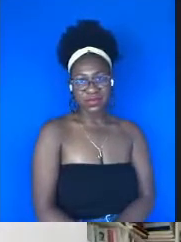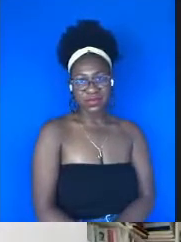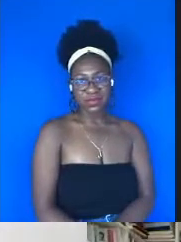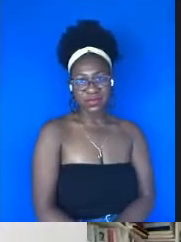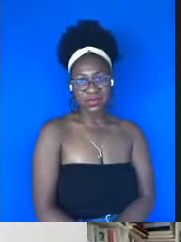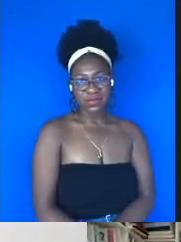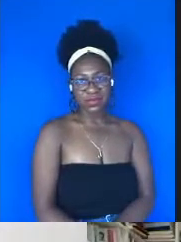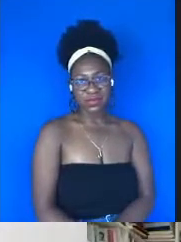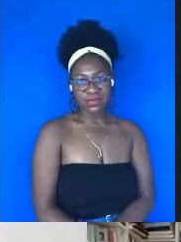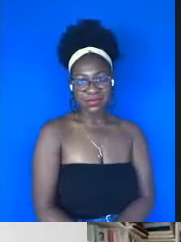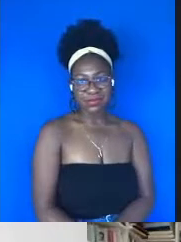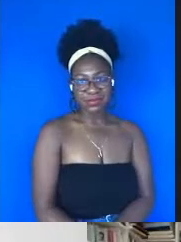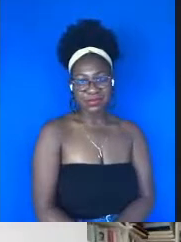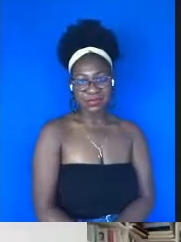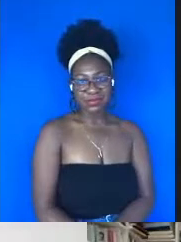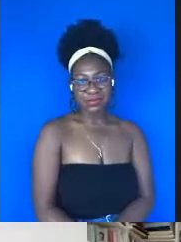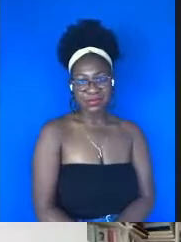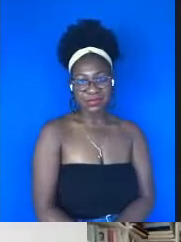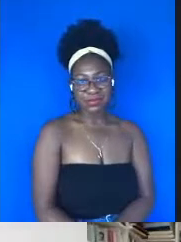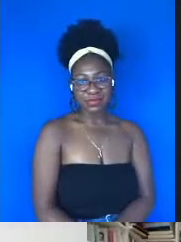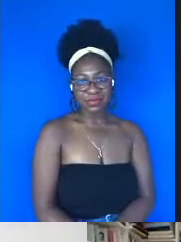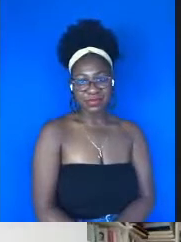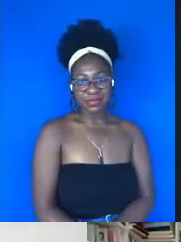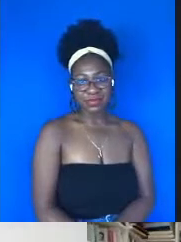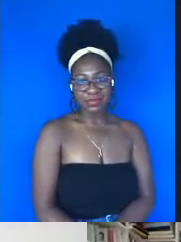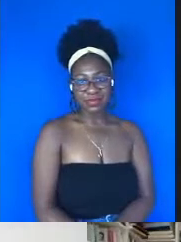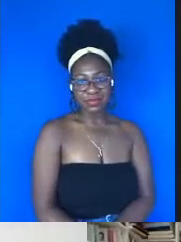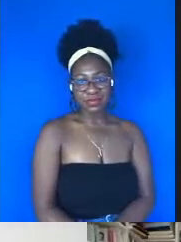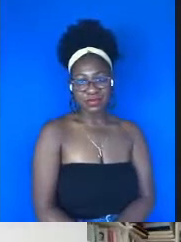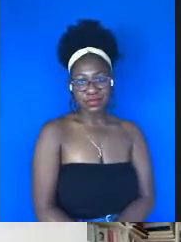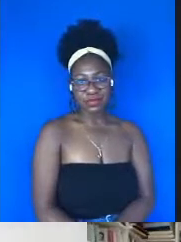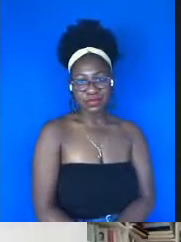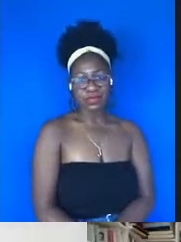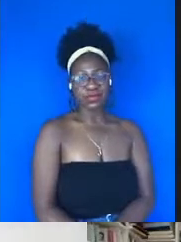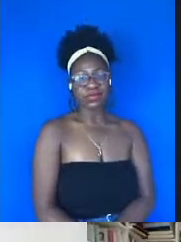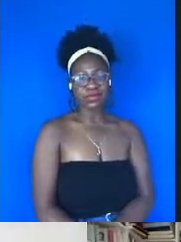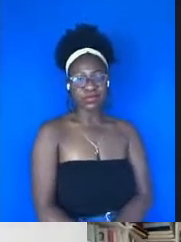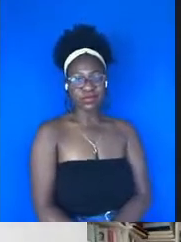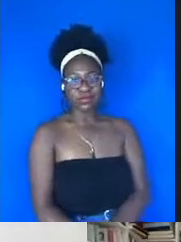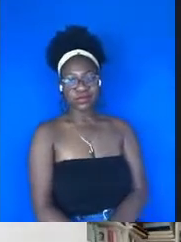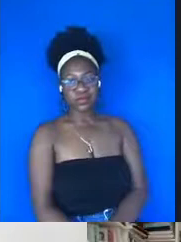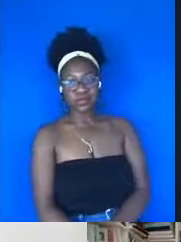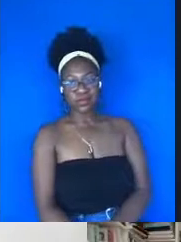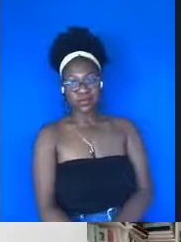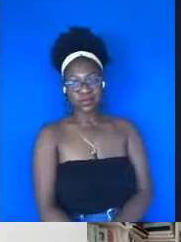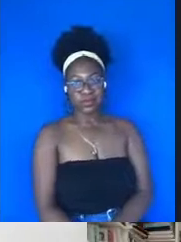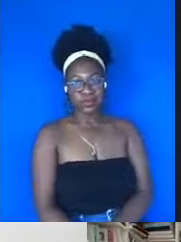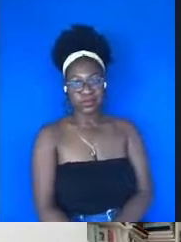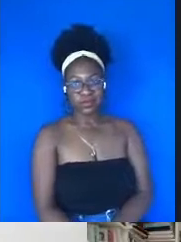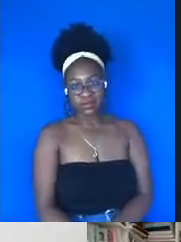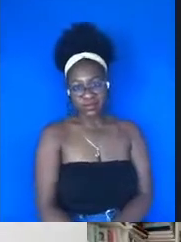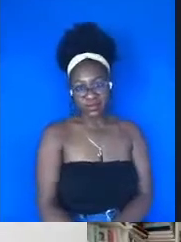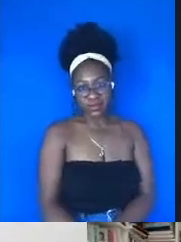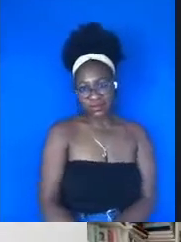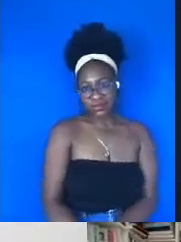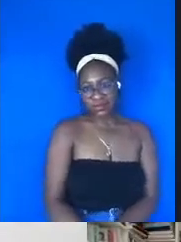kill her, because she might have a little bit too much power than the local doctor does, who's filling you with leeches and